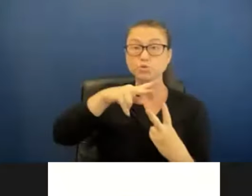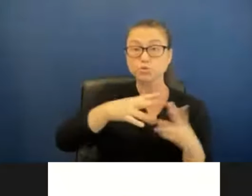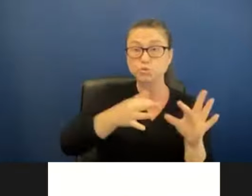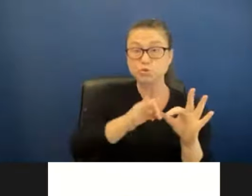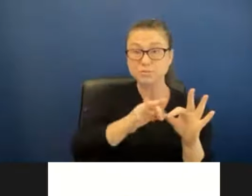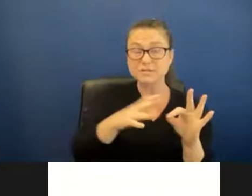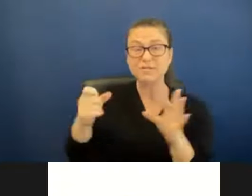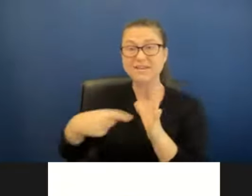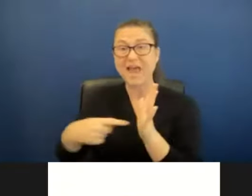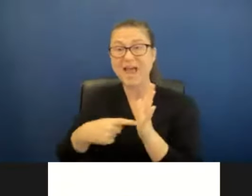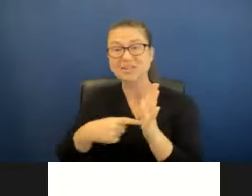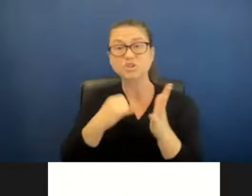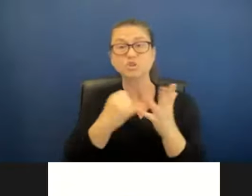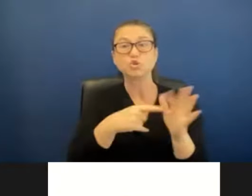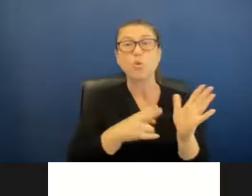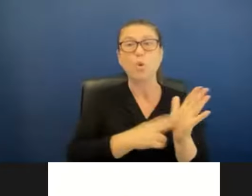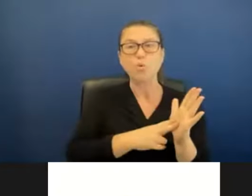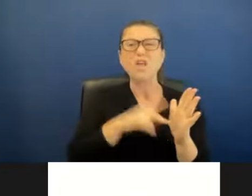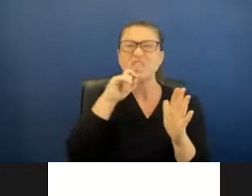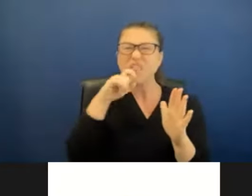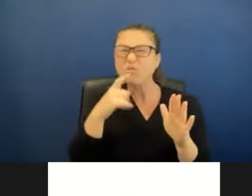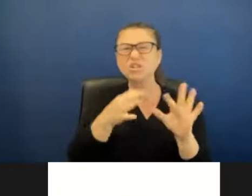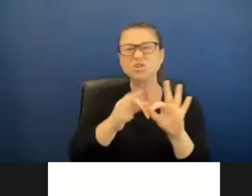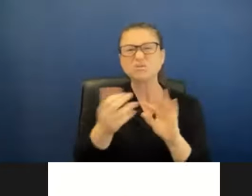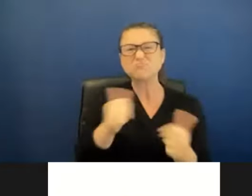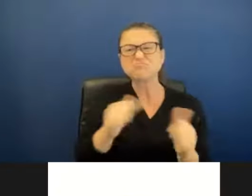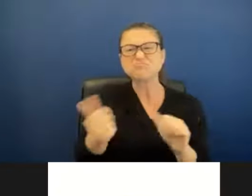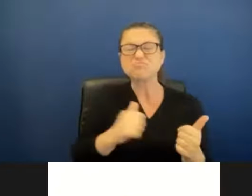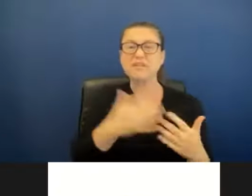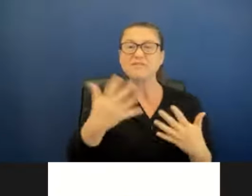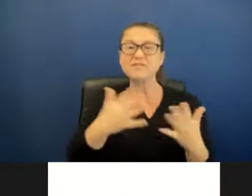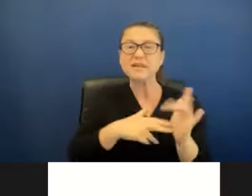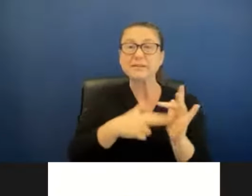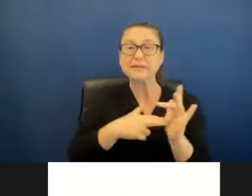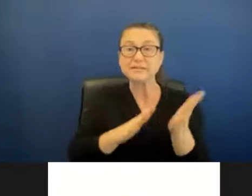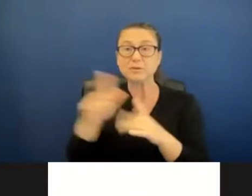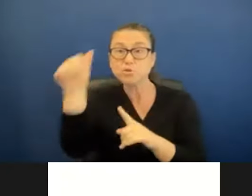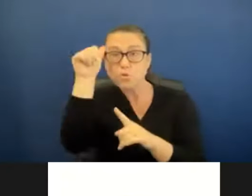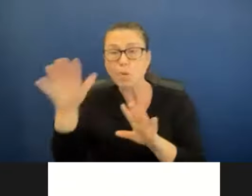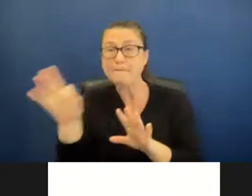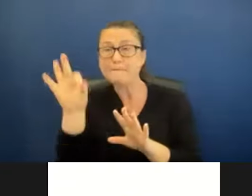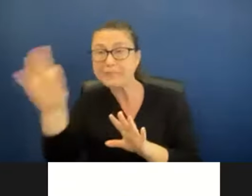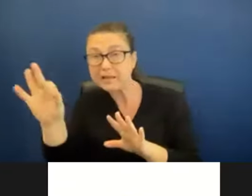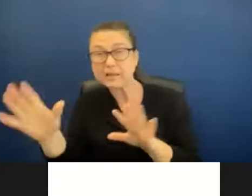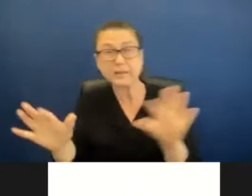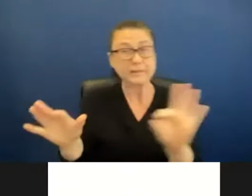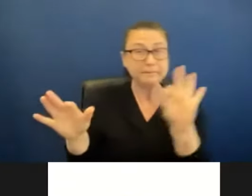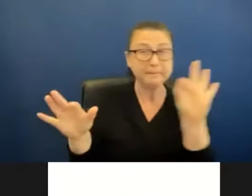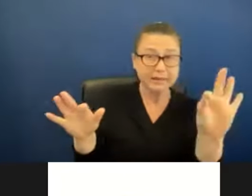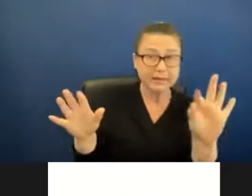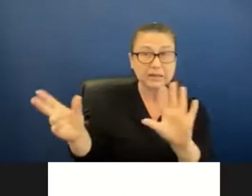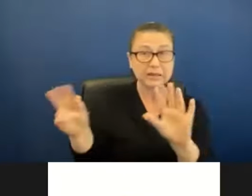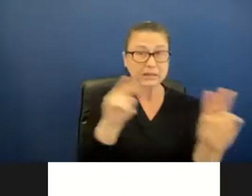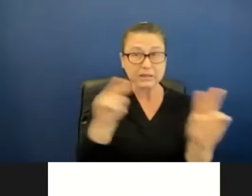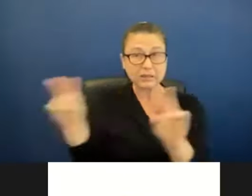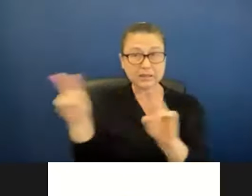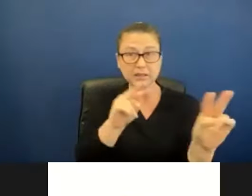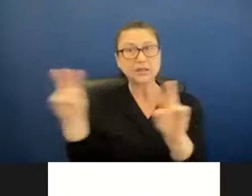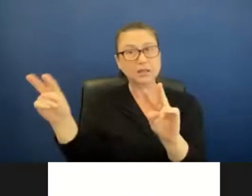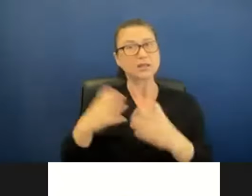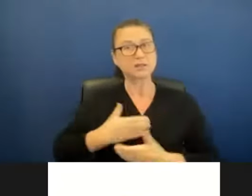and Sean, and they'll interpret for about 15 minutes each and then swap over so you'll need to pin each interpreter to maintain the larger screen